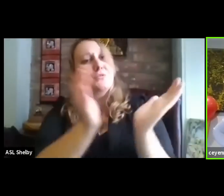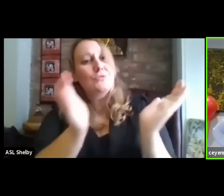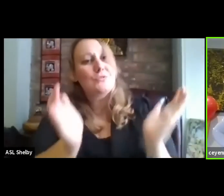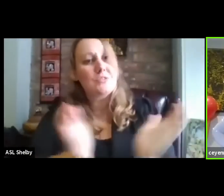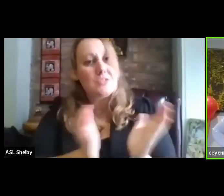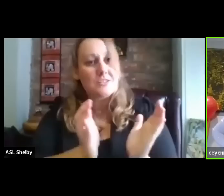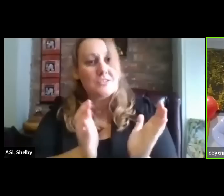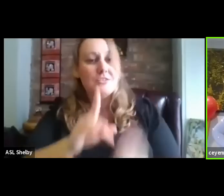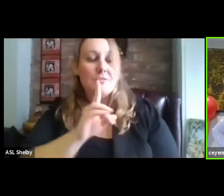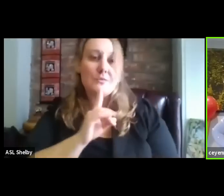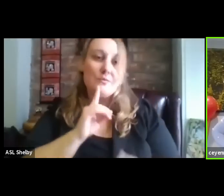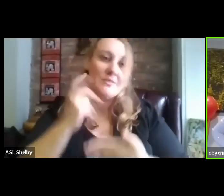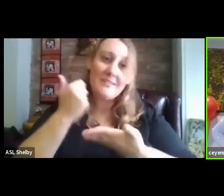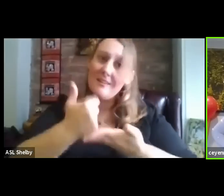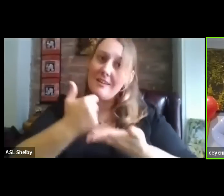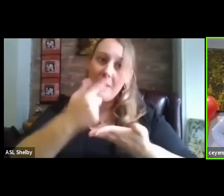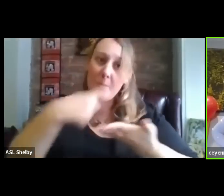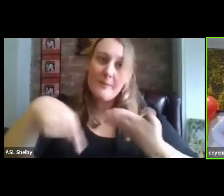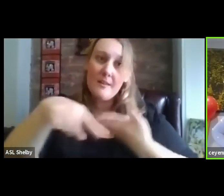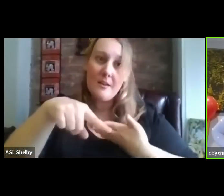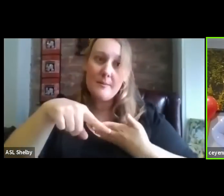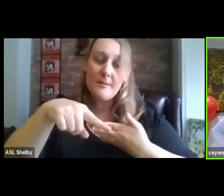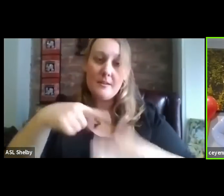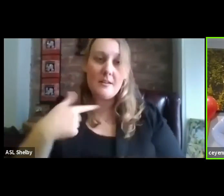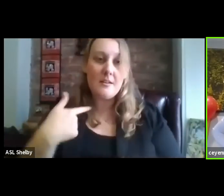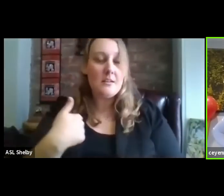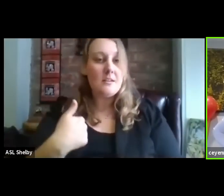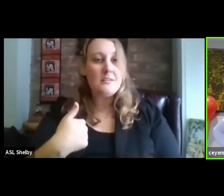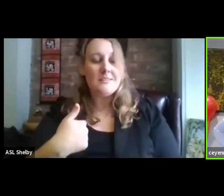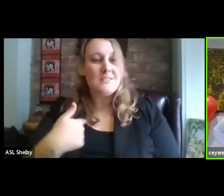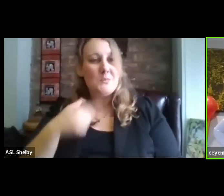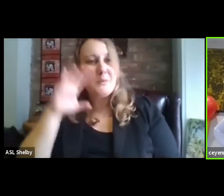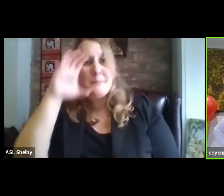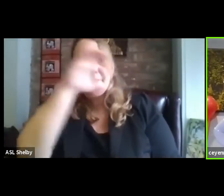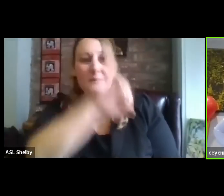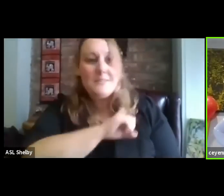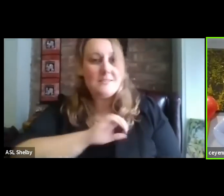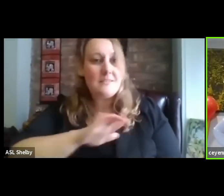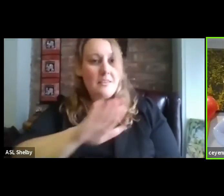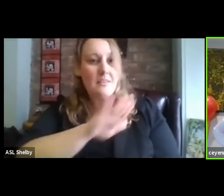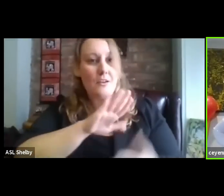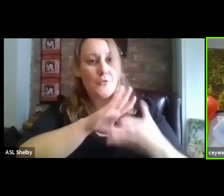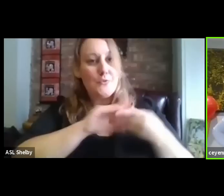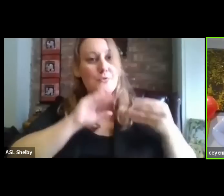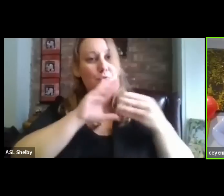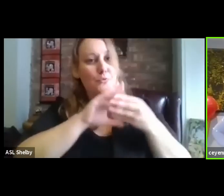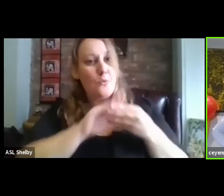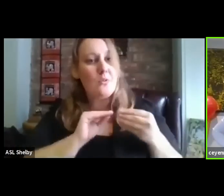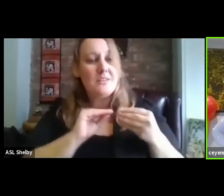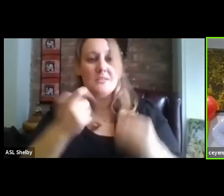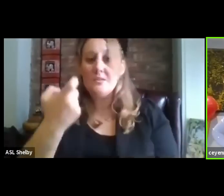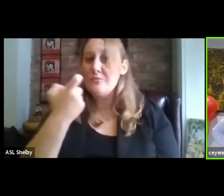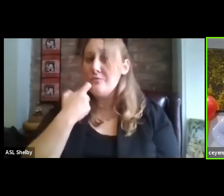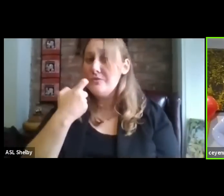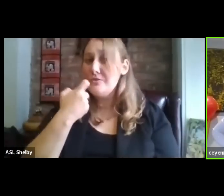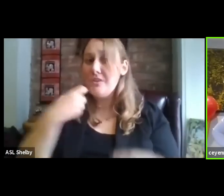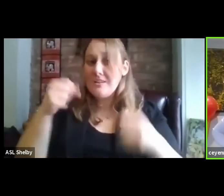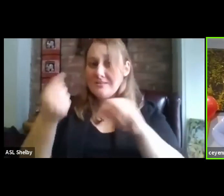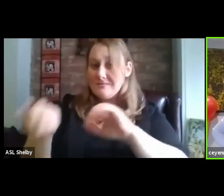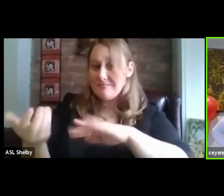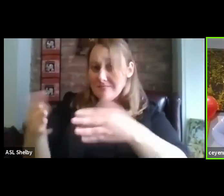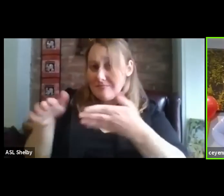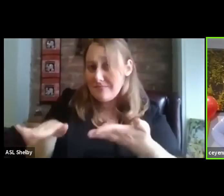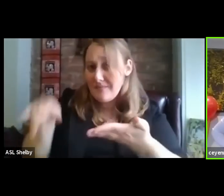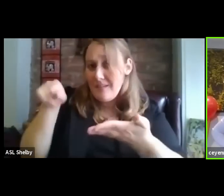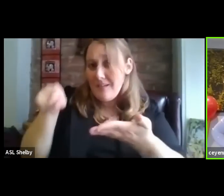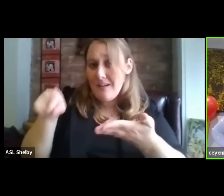really help them because we miss out on telling this story about our brothers. We just lost one to a